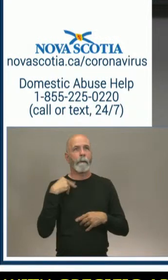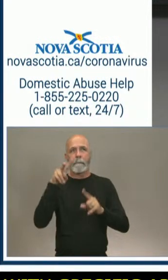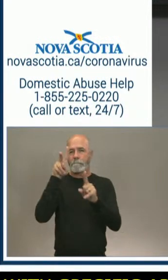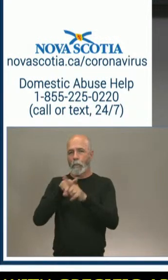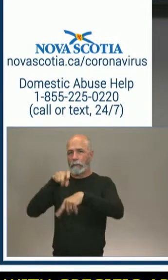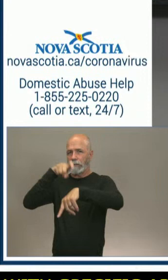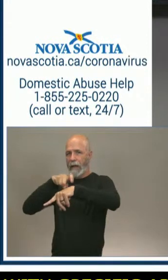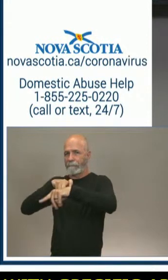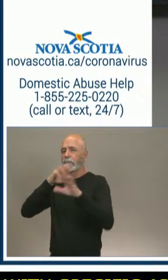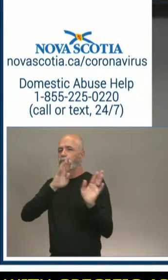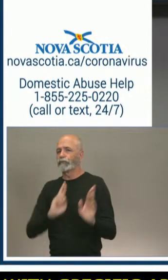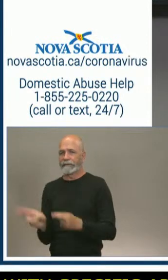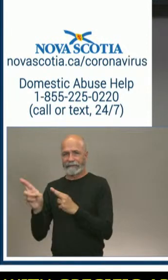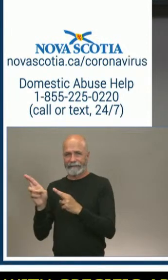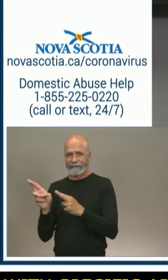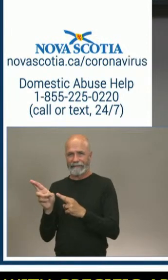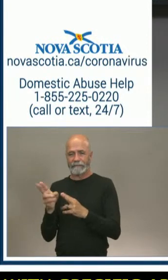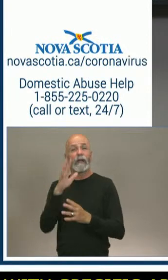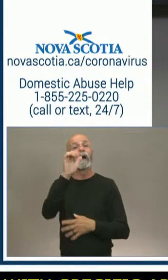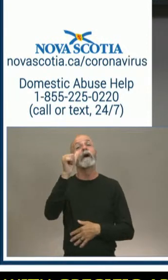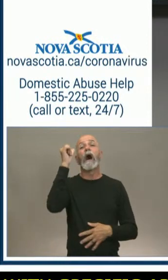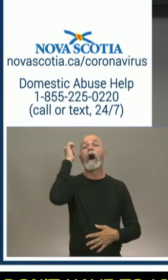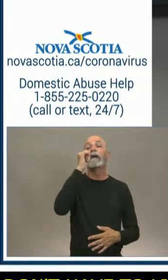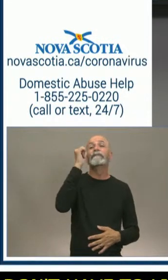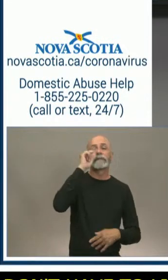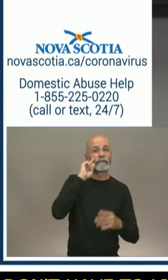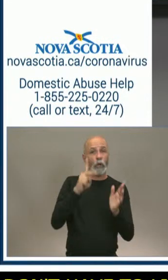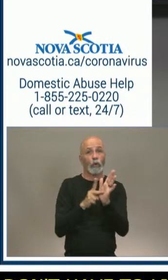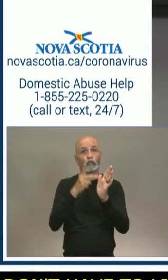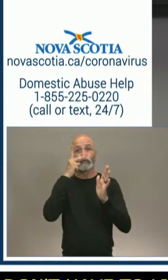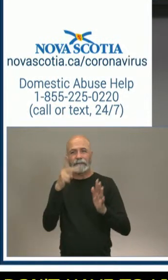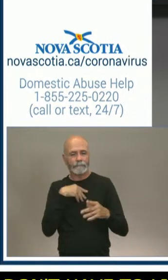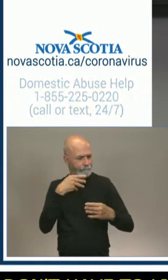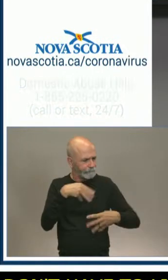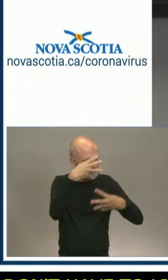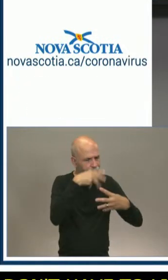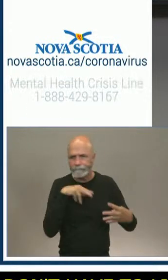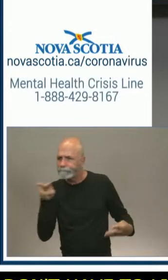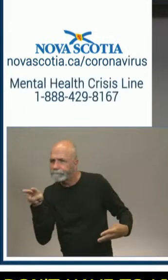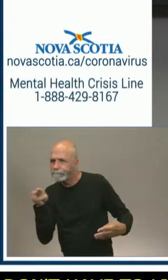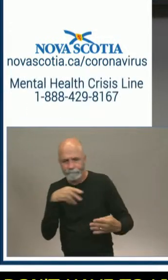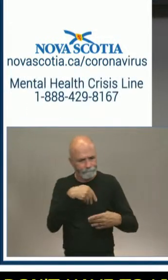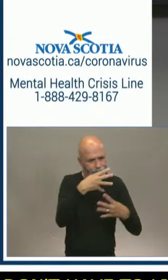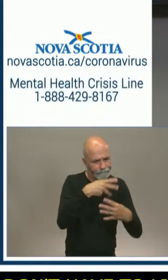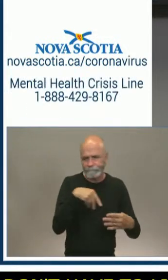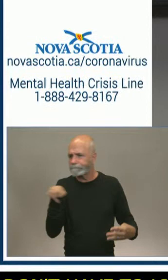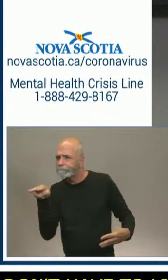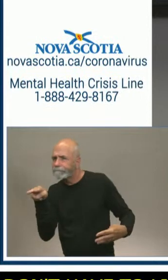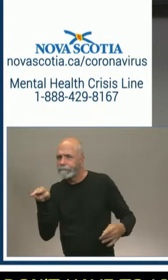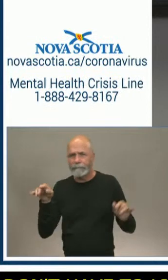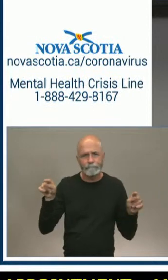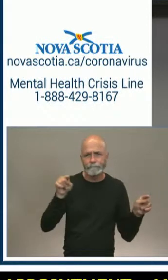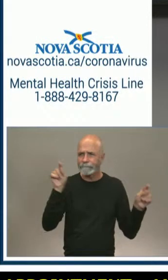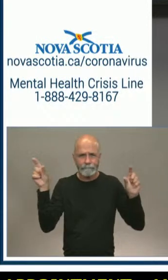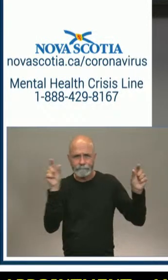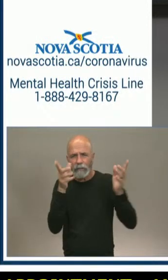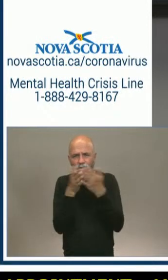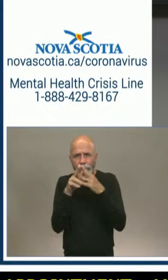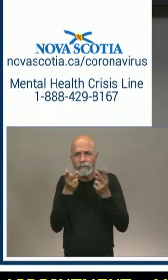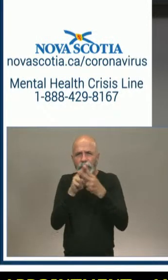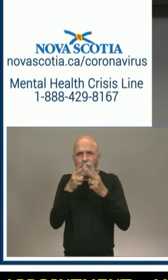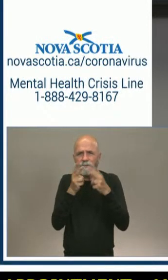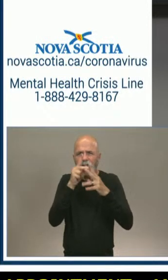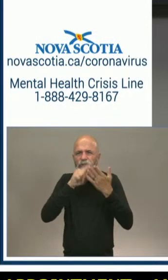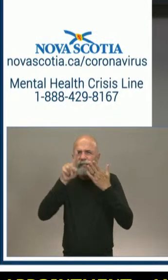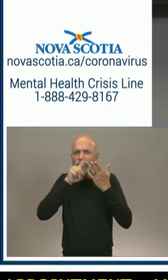at, and we're managing appointments and vaccine, and we can redeploy it in areas of the province that we